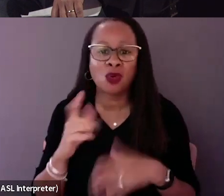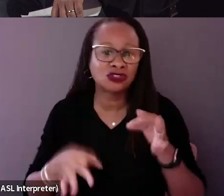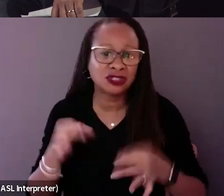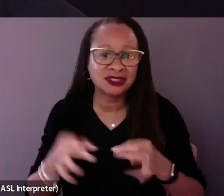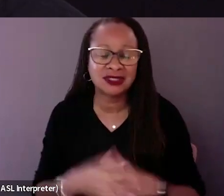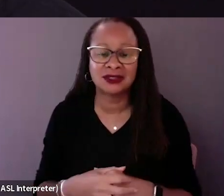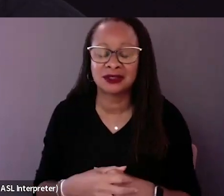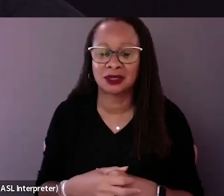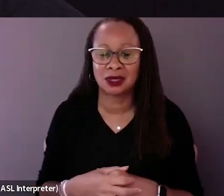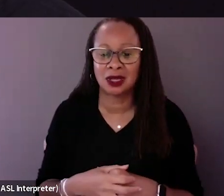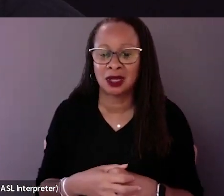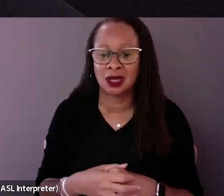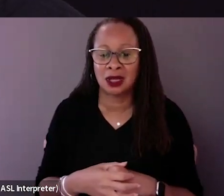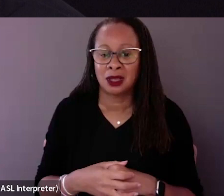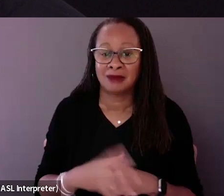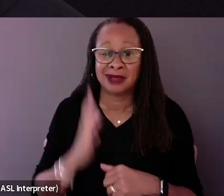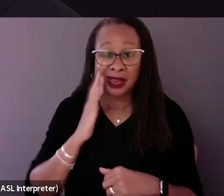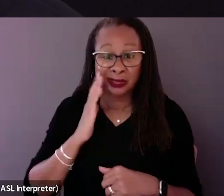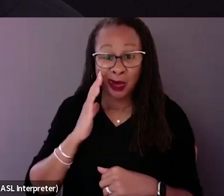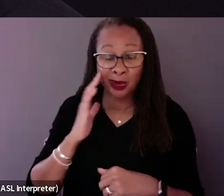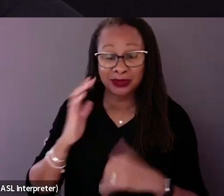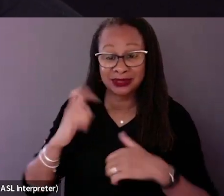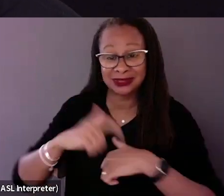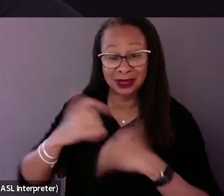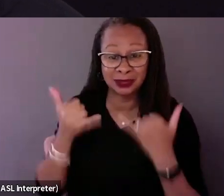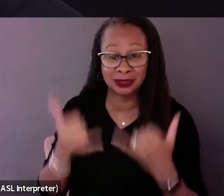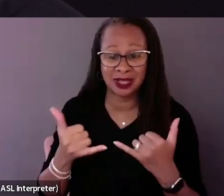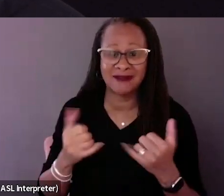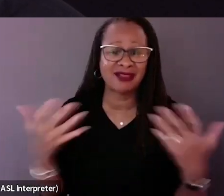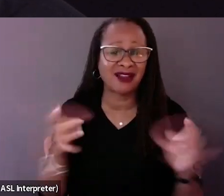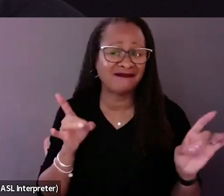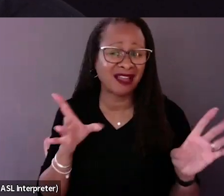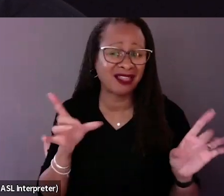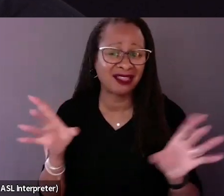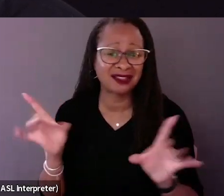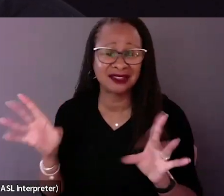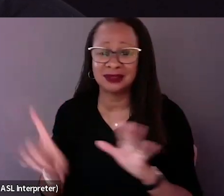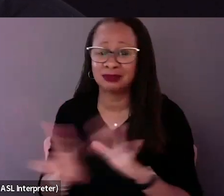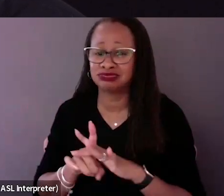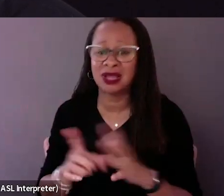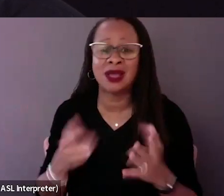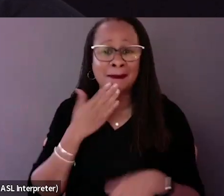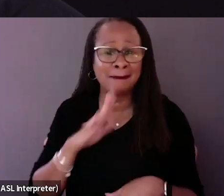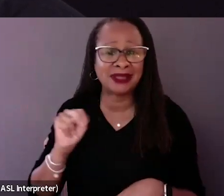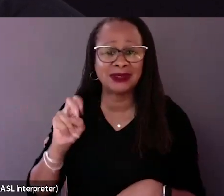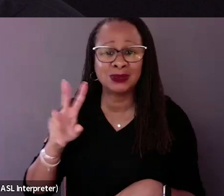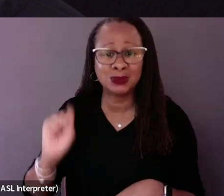know that times right now, we're a lot of violence, a lot of bad news.